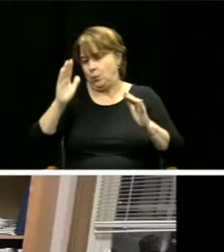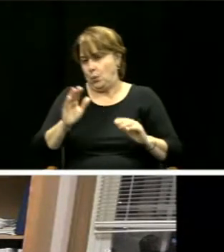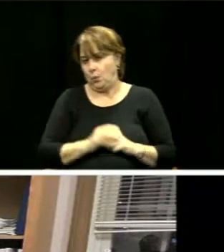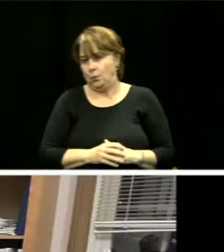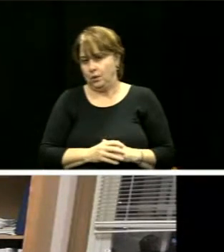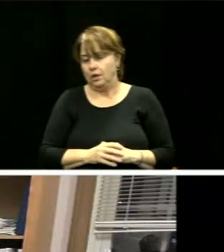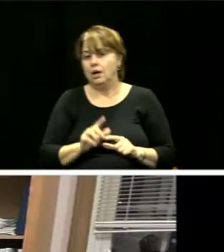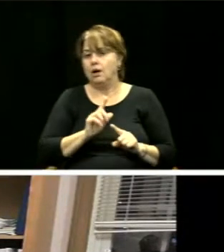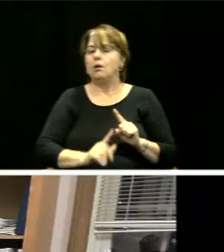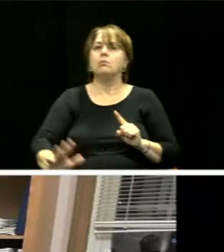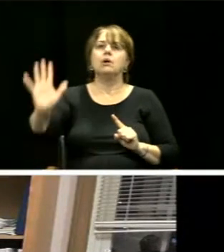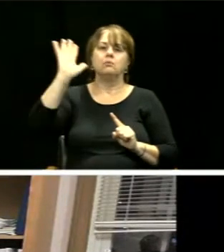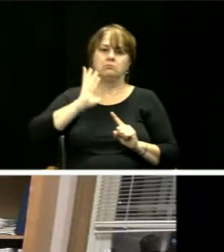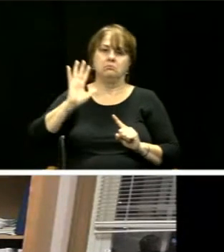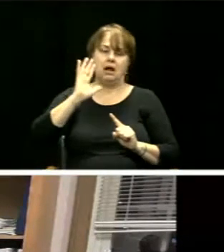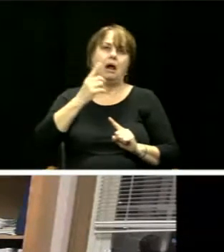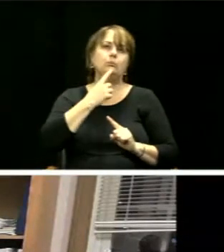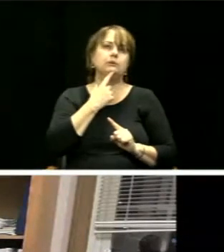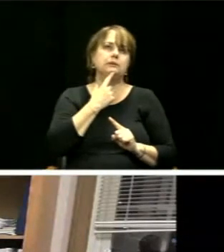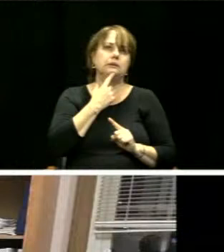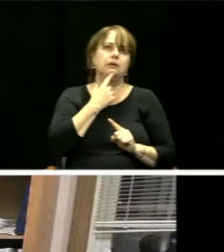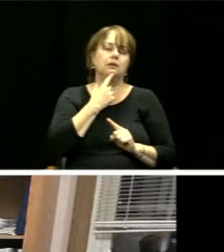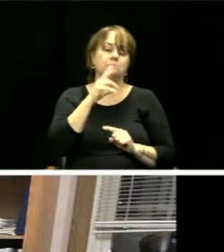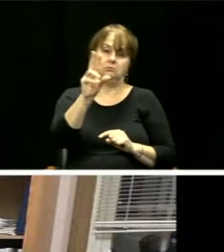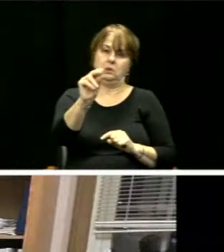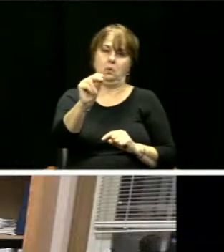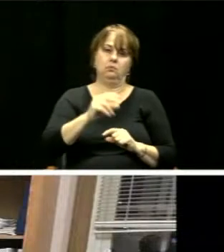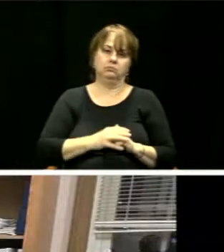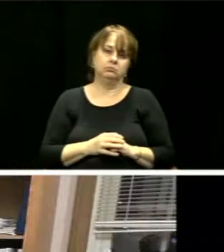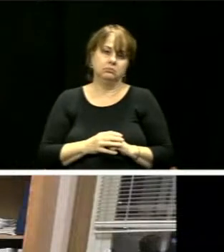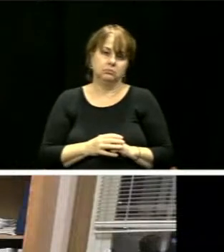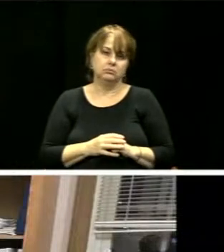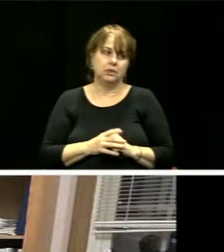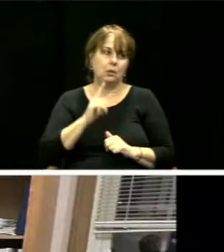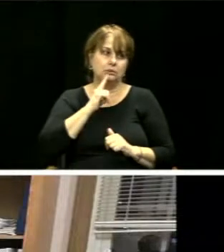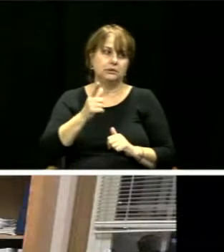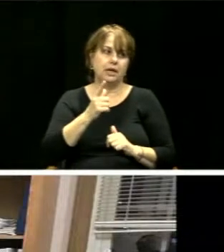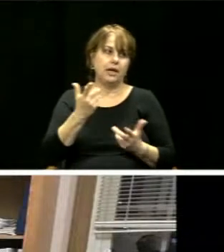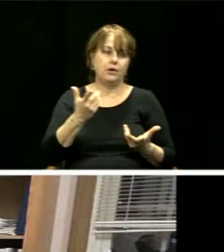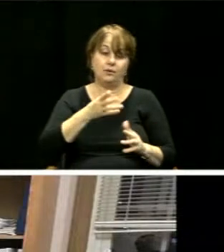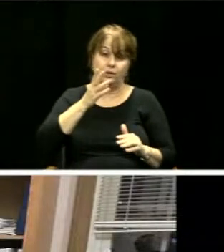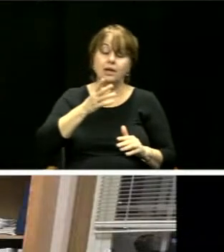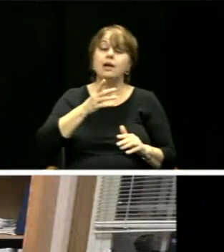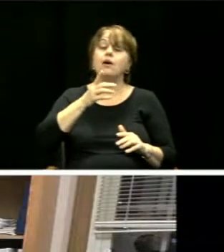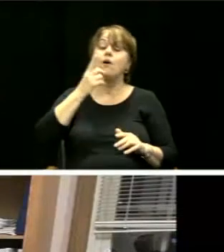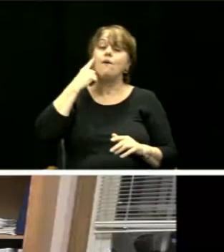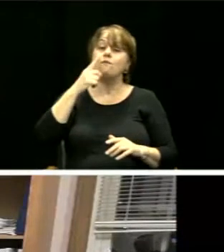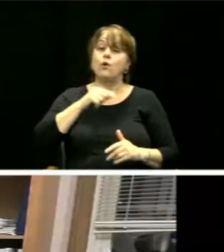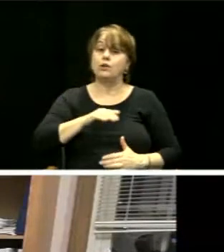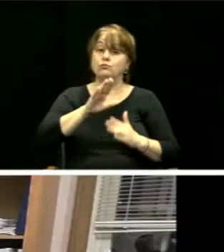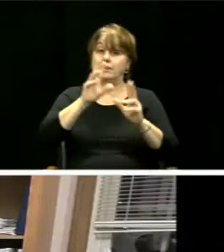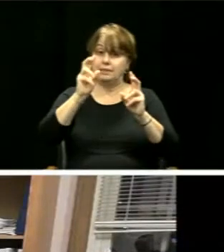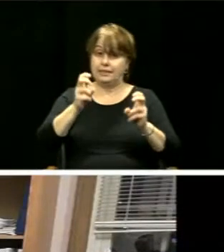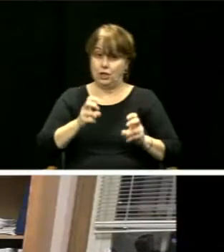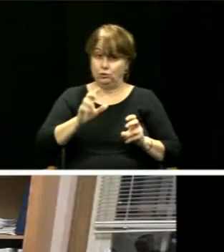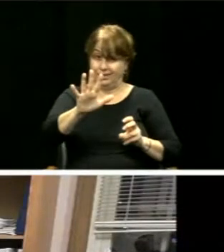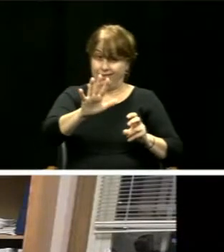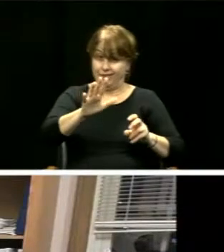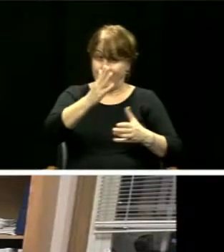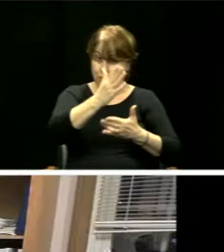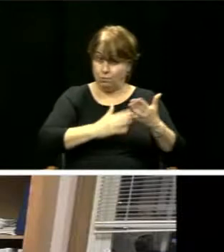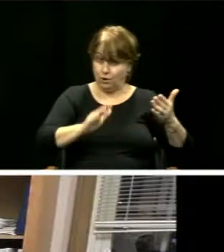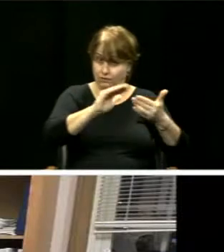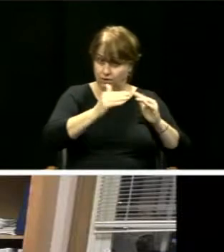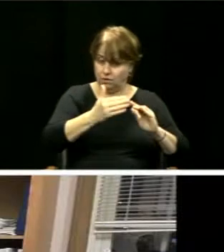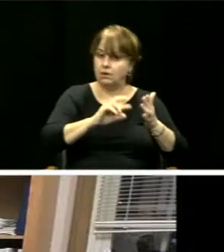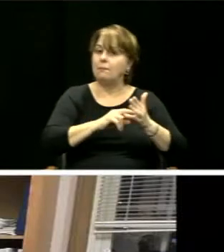as precedent, I would say no. We've completed these studies. In order to address the issues down there, it may require another